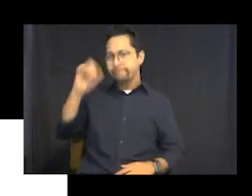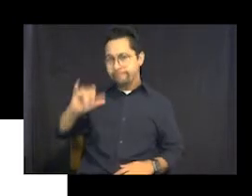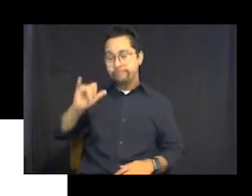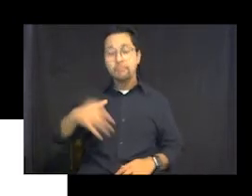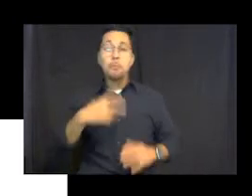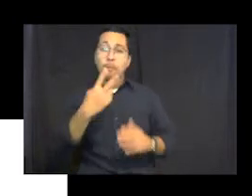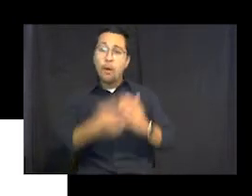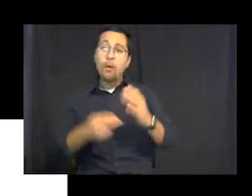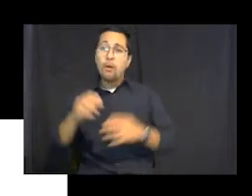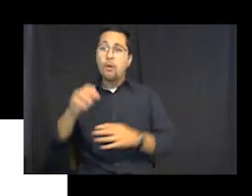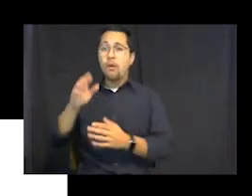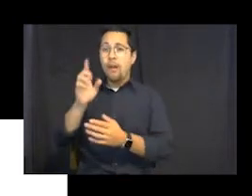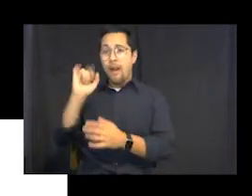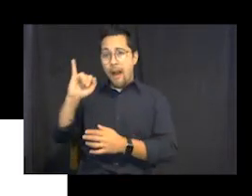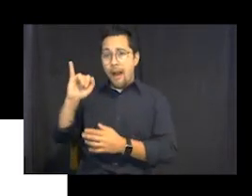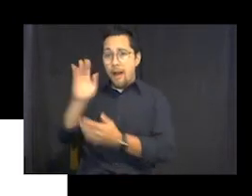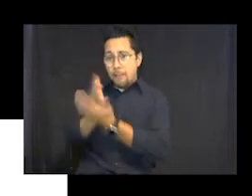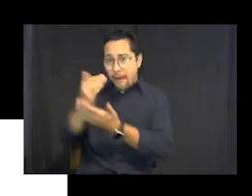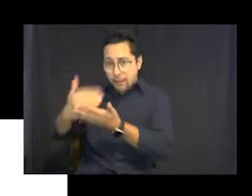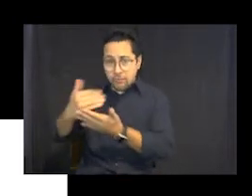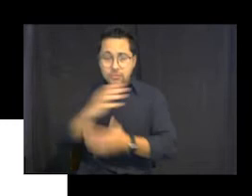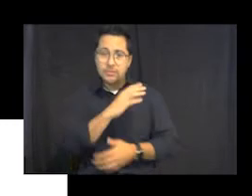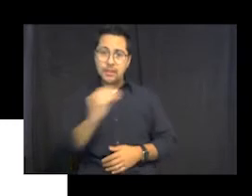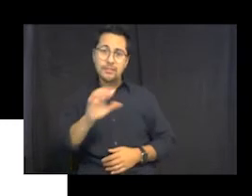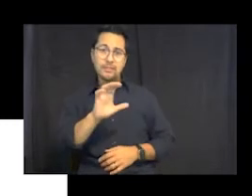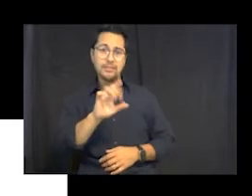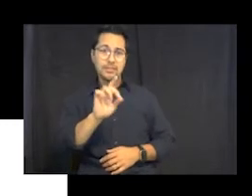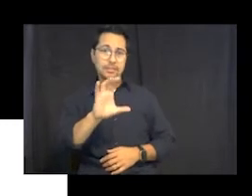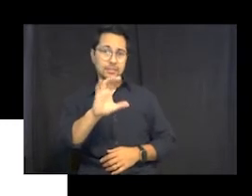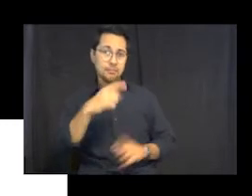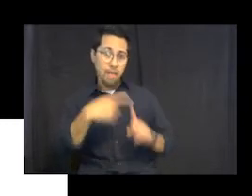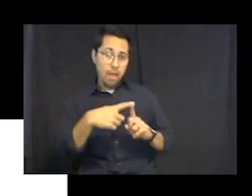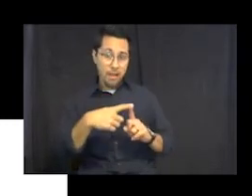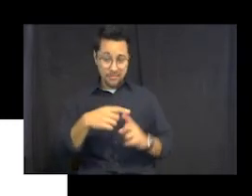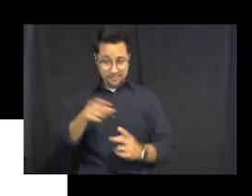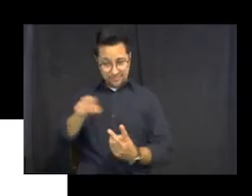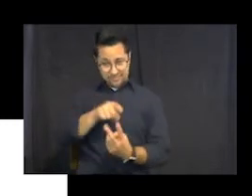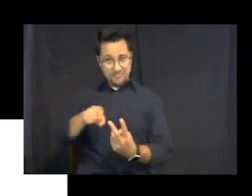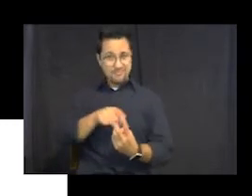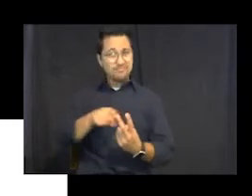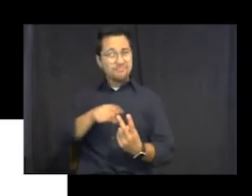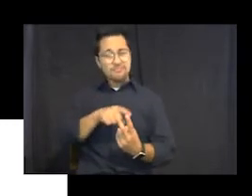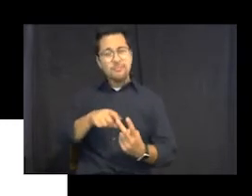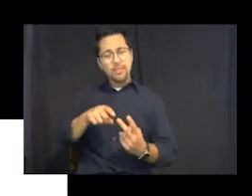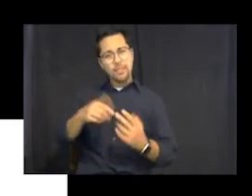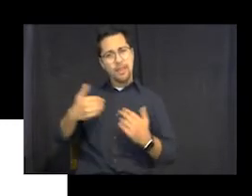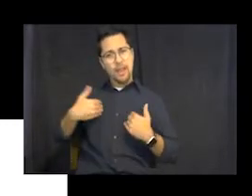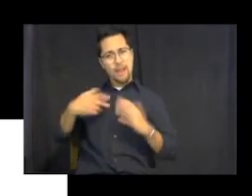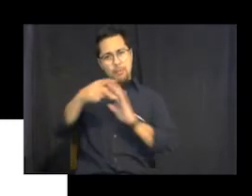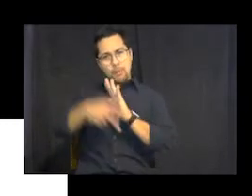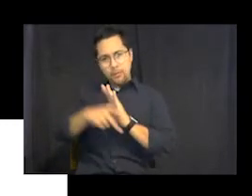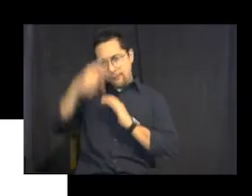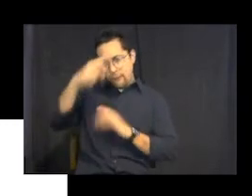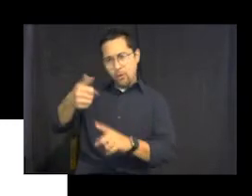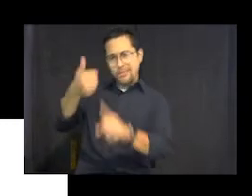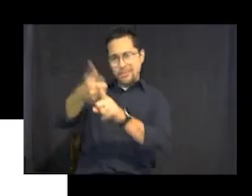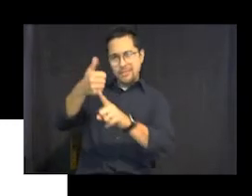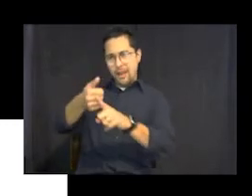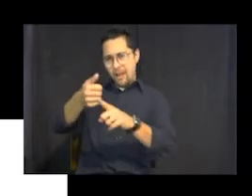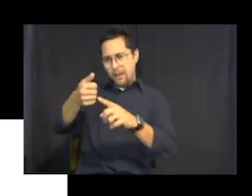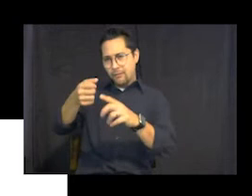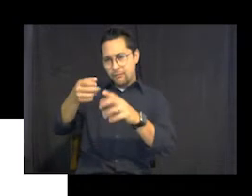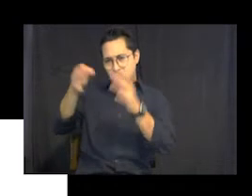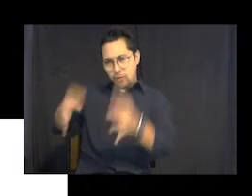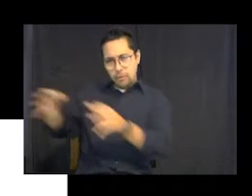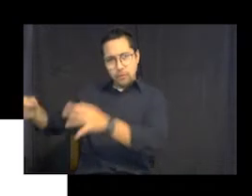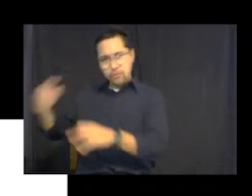Medicaid waiver, both the iBudget and the CDC Plus, they foster the principles of self-determination as a foundation for